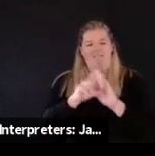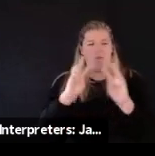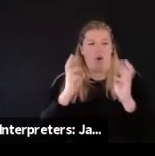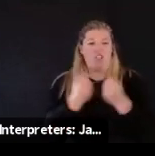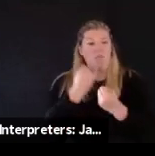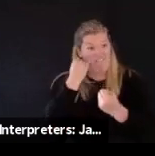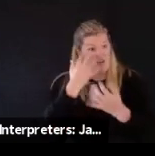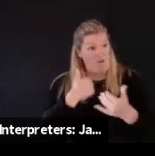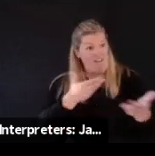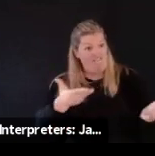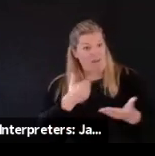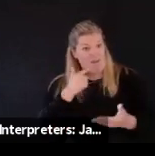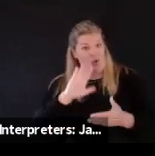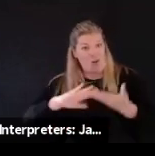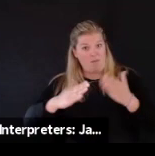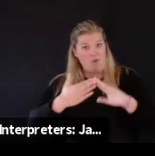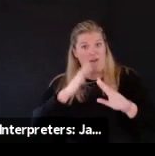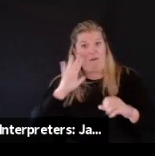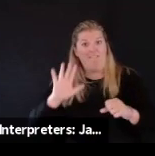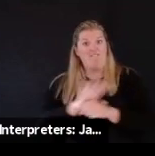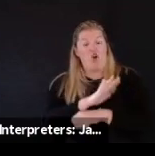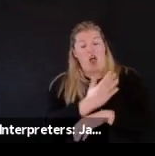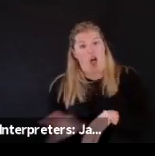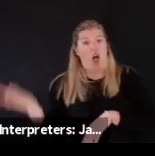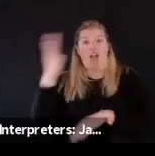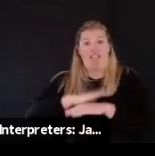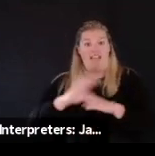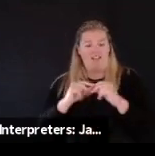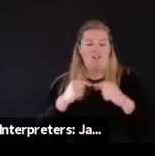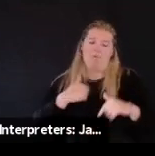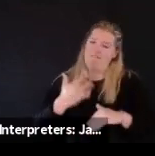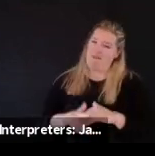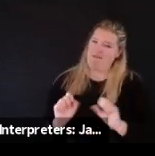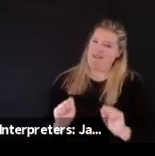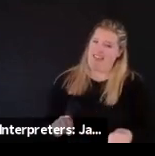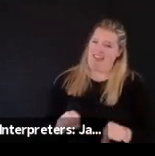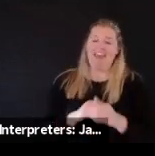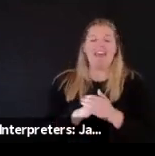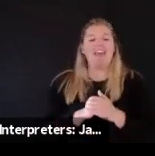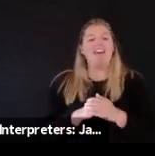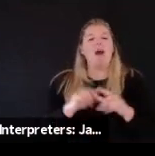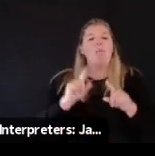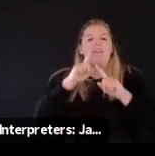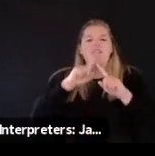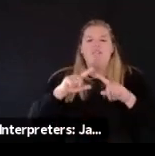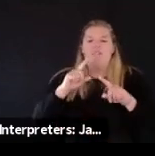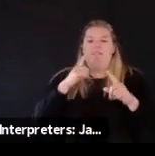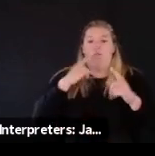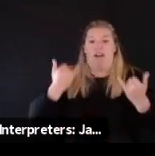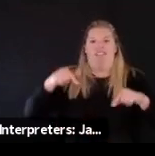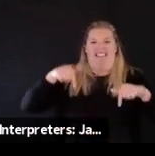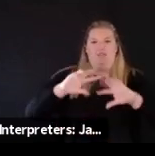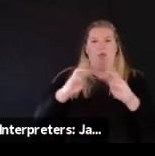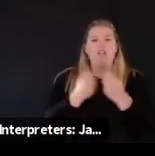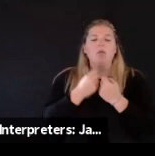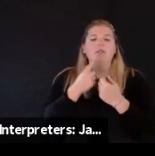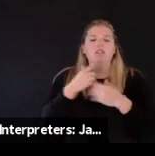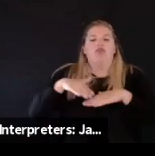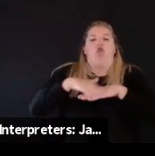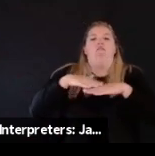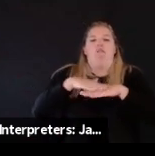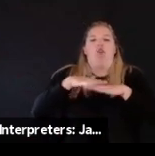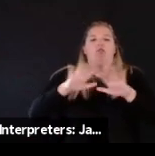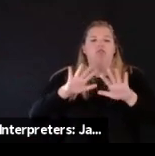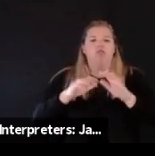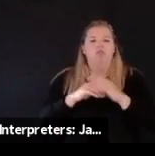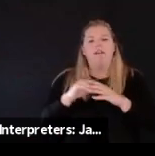day session, I am available. So we are doing an overview of social justice principles. So thank you,